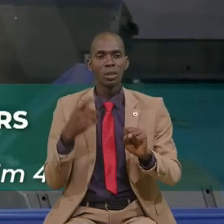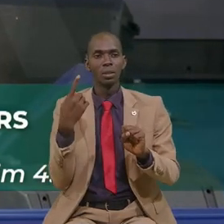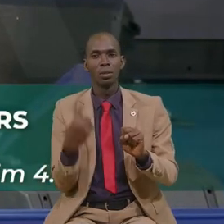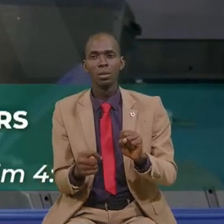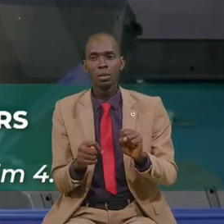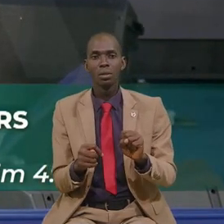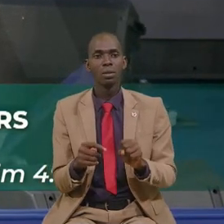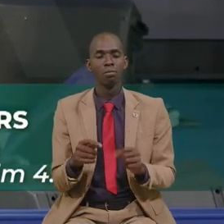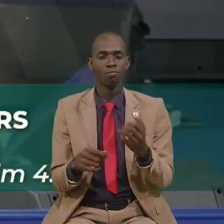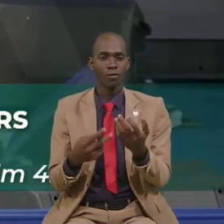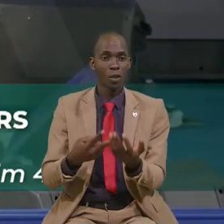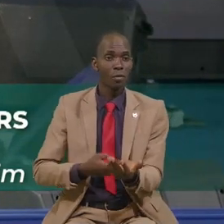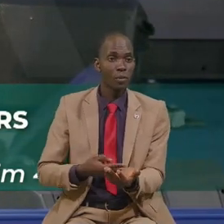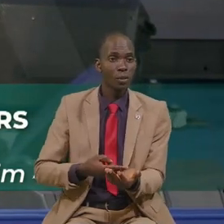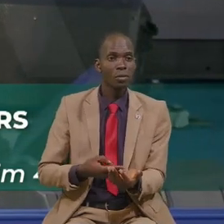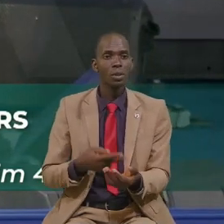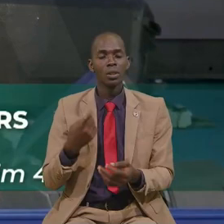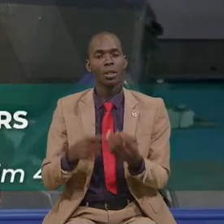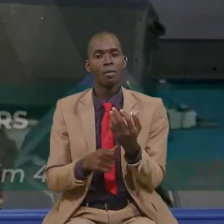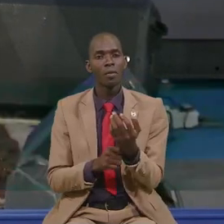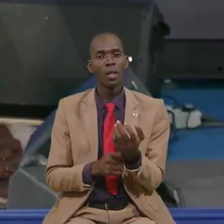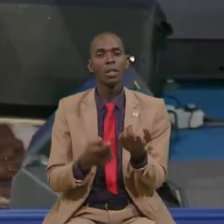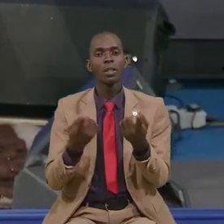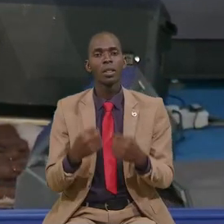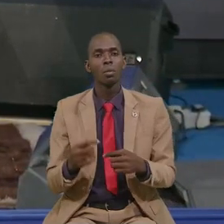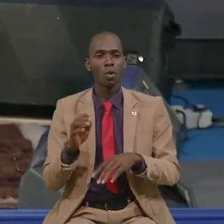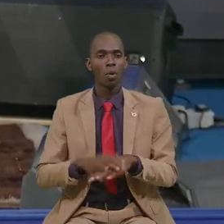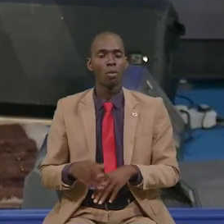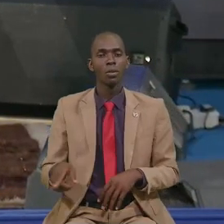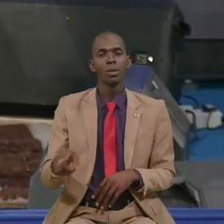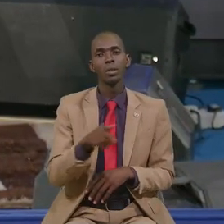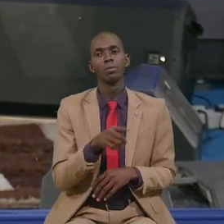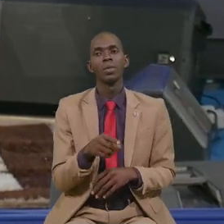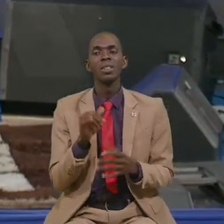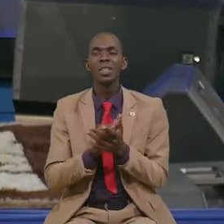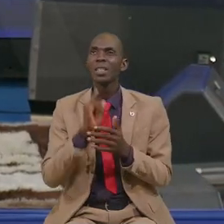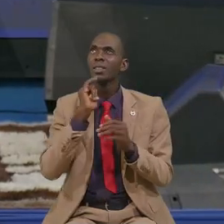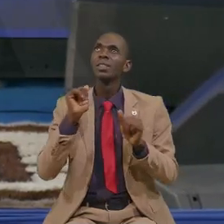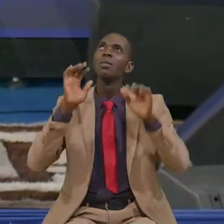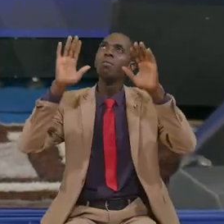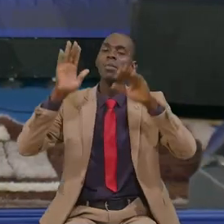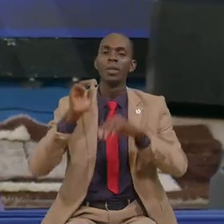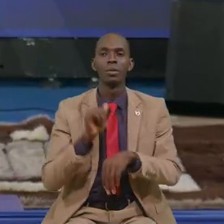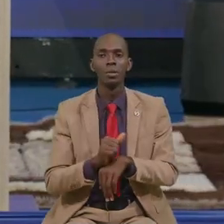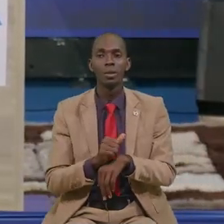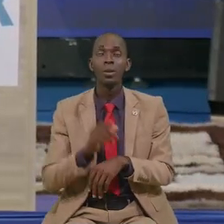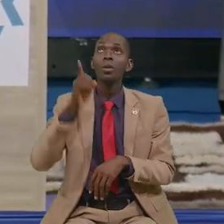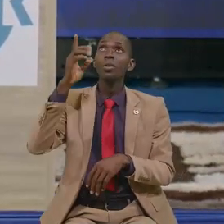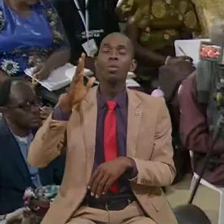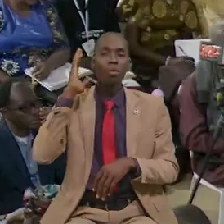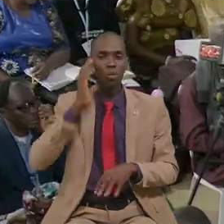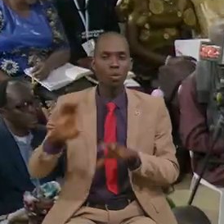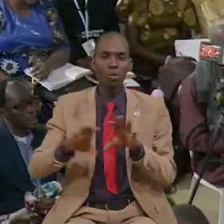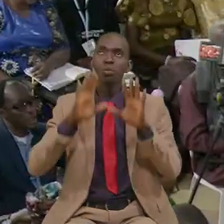the flesh came upon them. That's a miracle. God will work miracles through